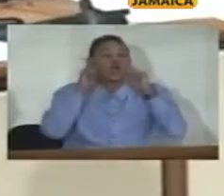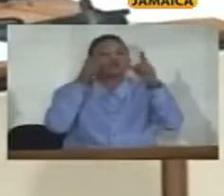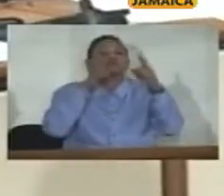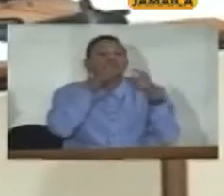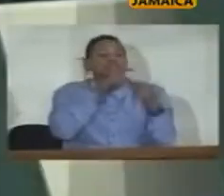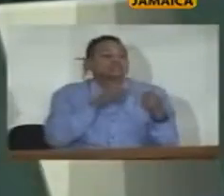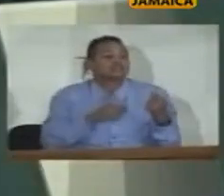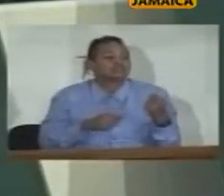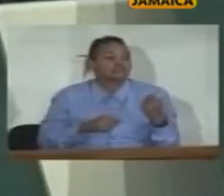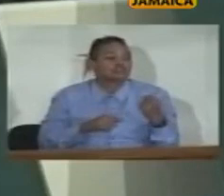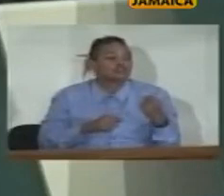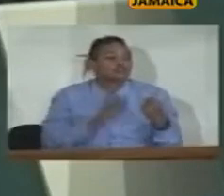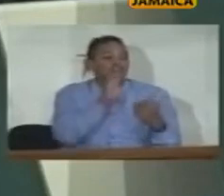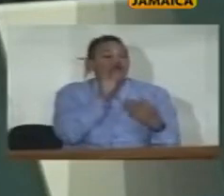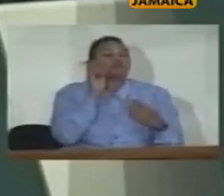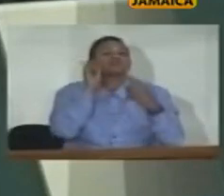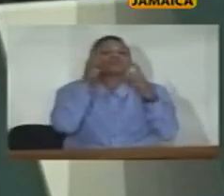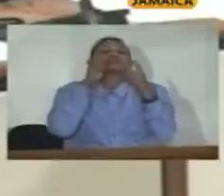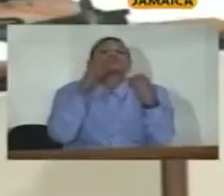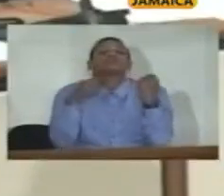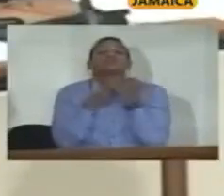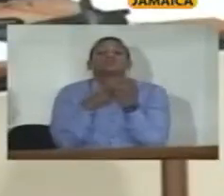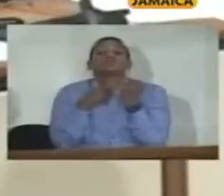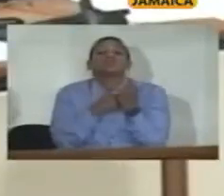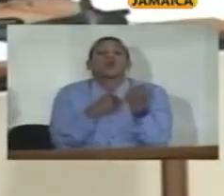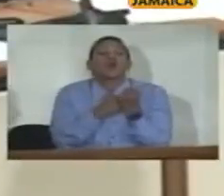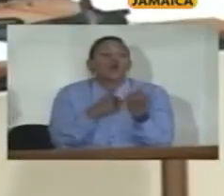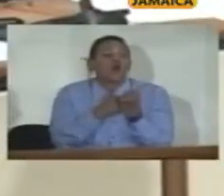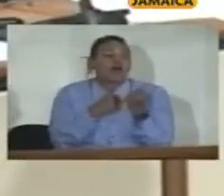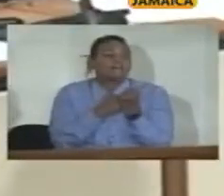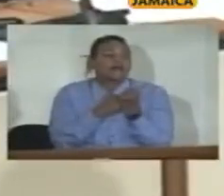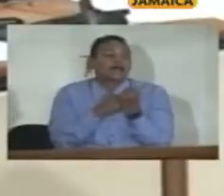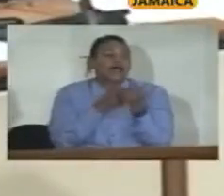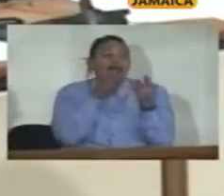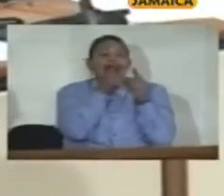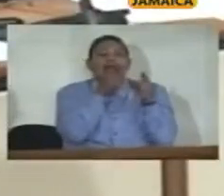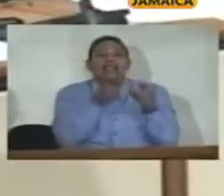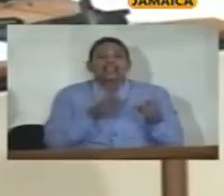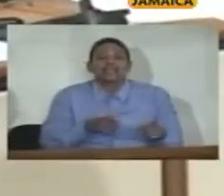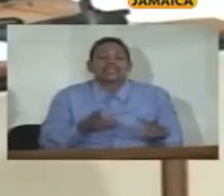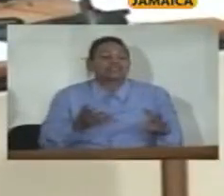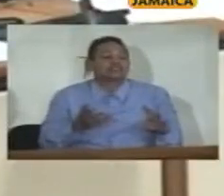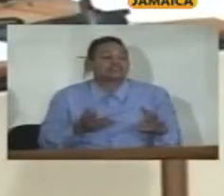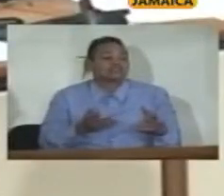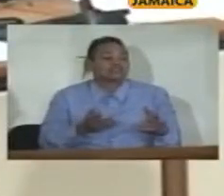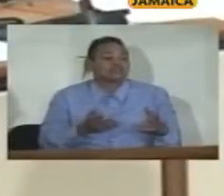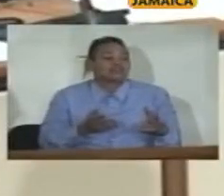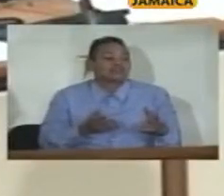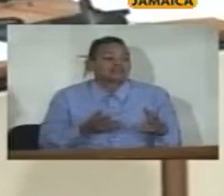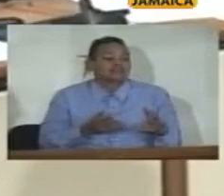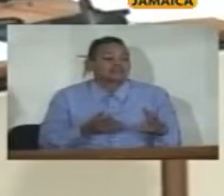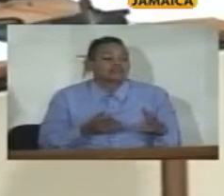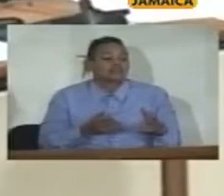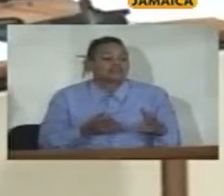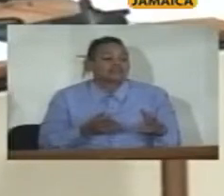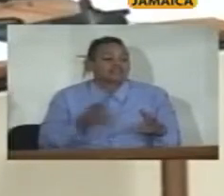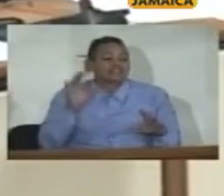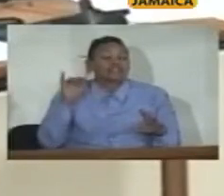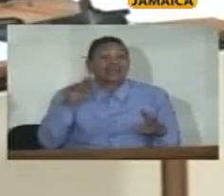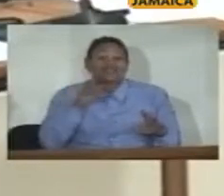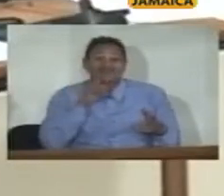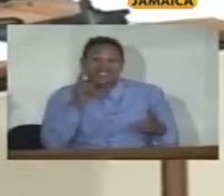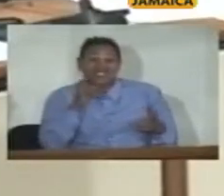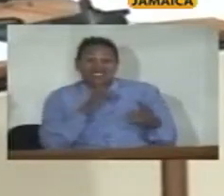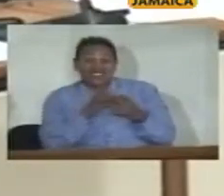no, your objective is to support allegations that are inimical to